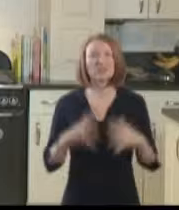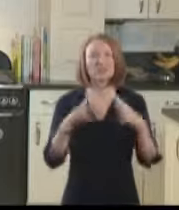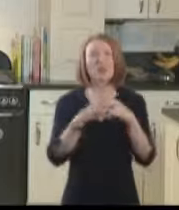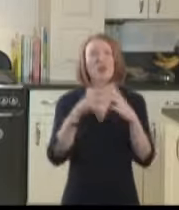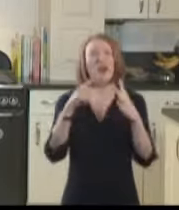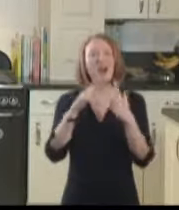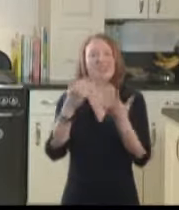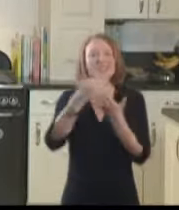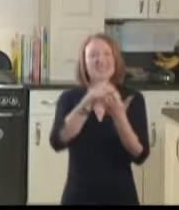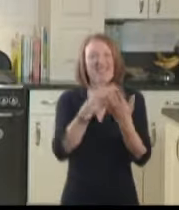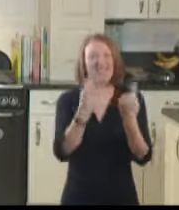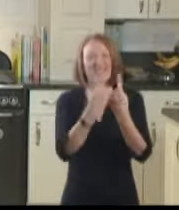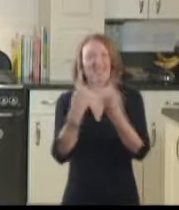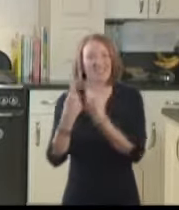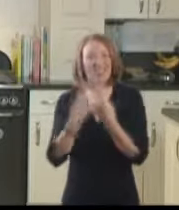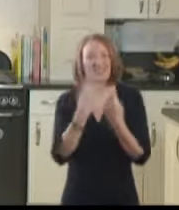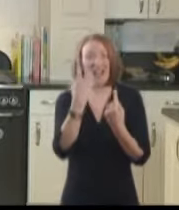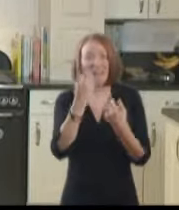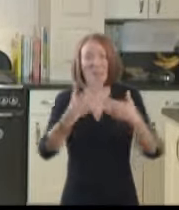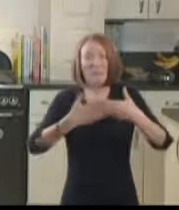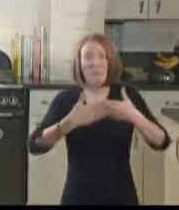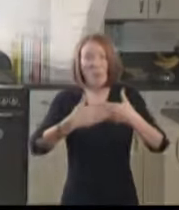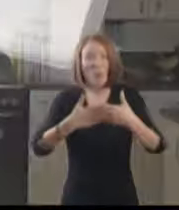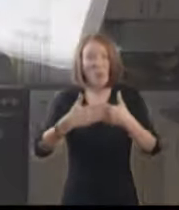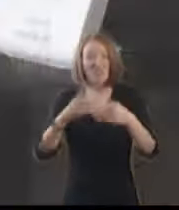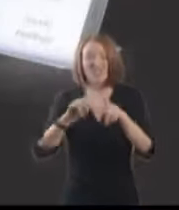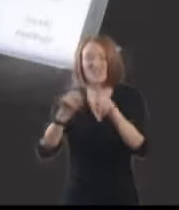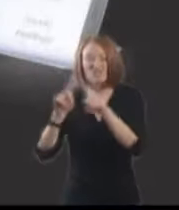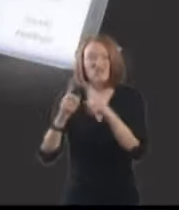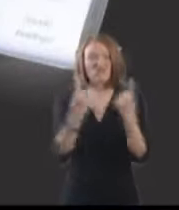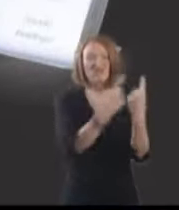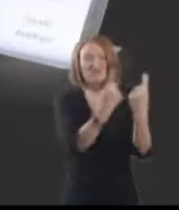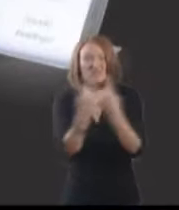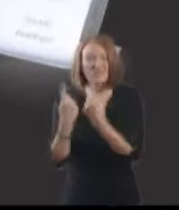There are other products within the WiSafe range that can help alert you to danger.